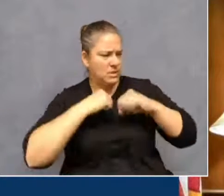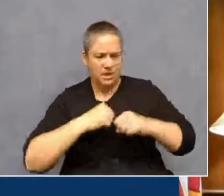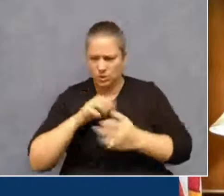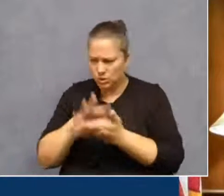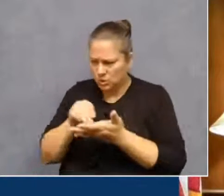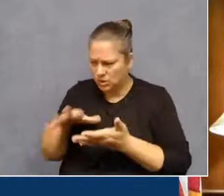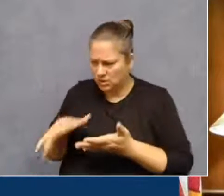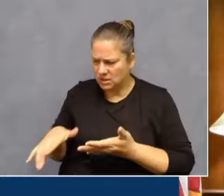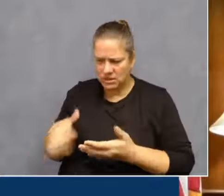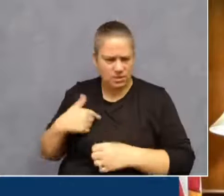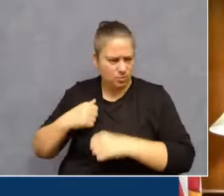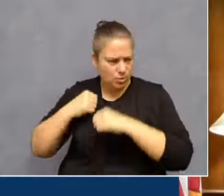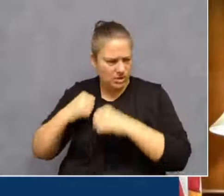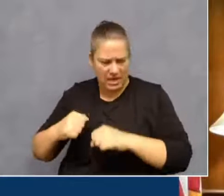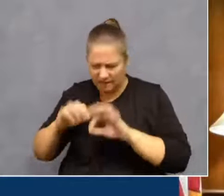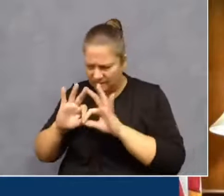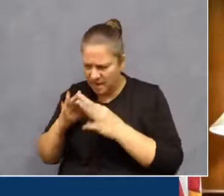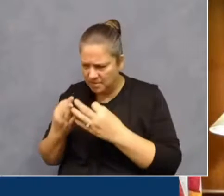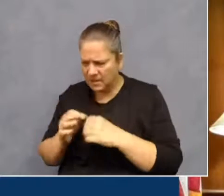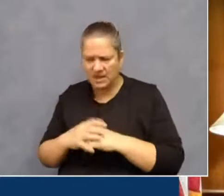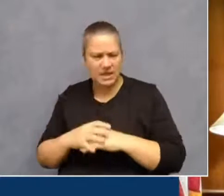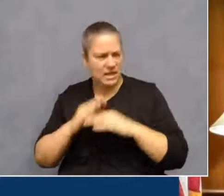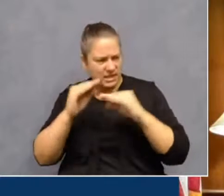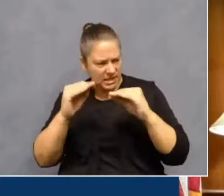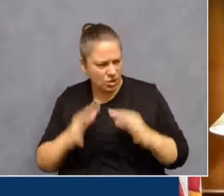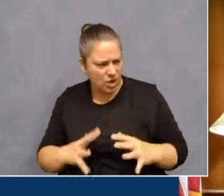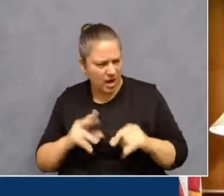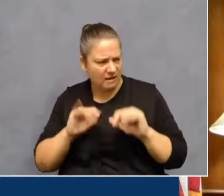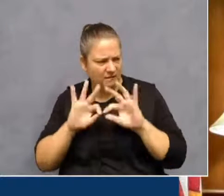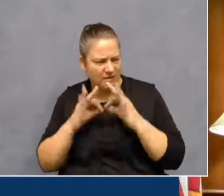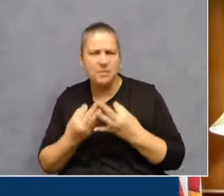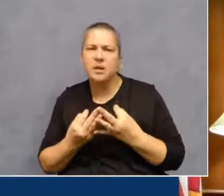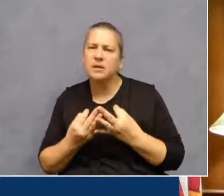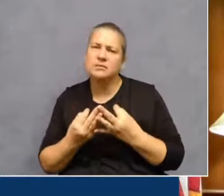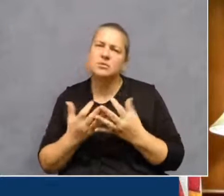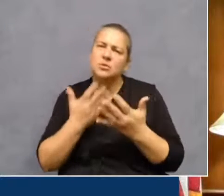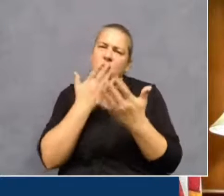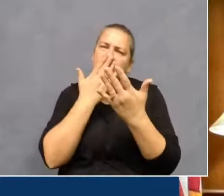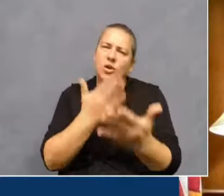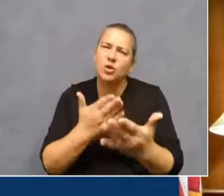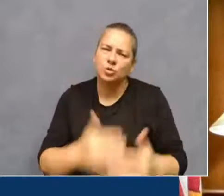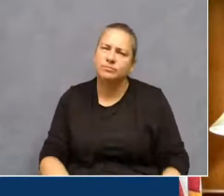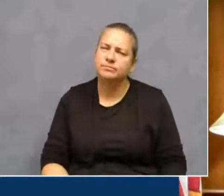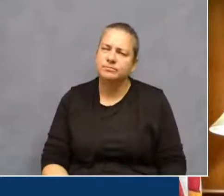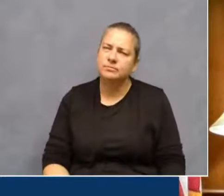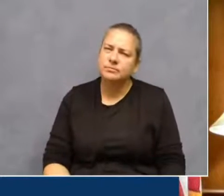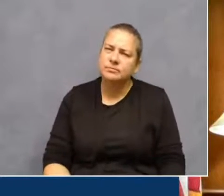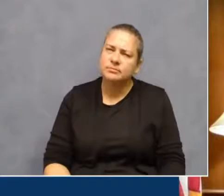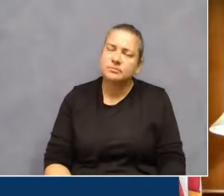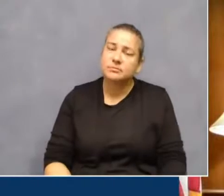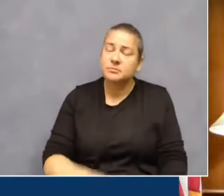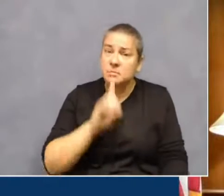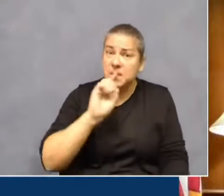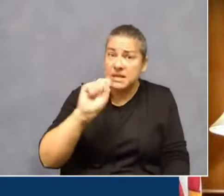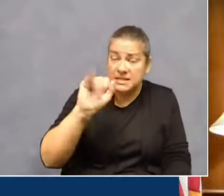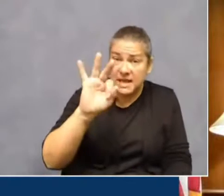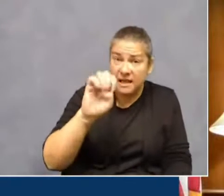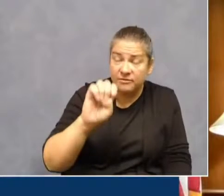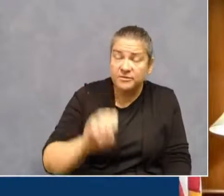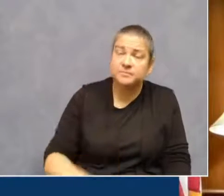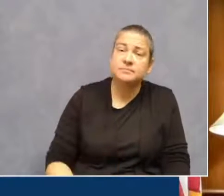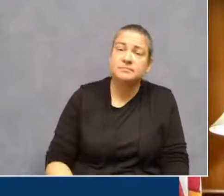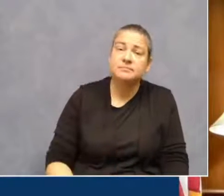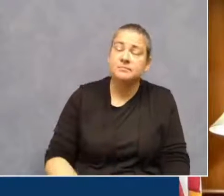your school staff, your teachers, and all of their families. So thank you. So stay safe and healthy to all of you on